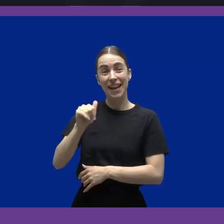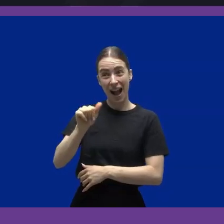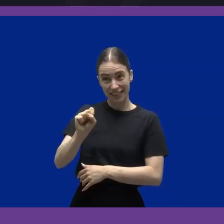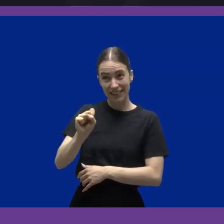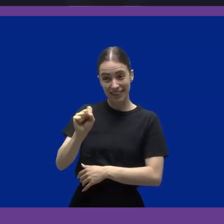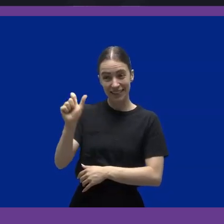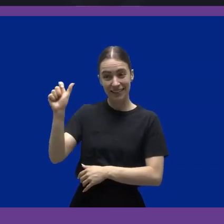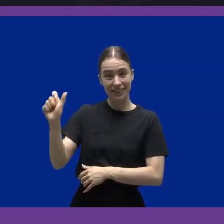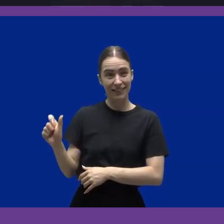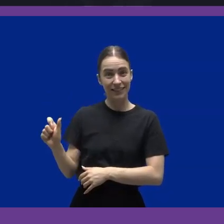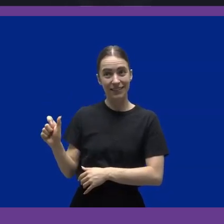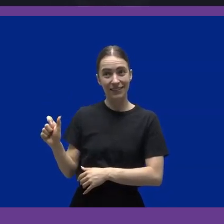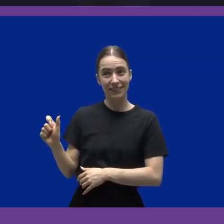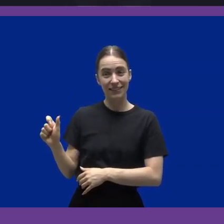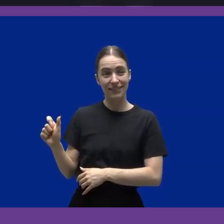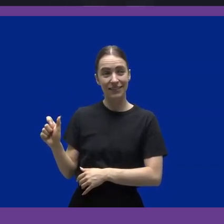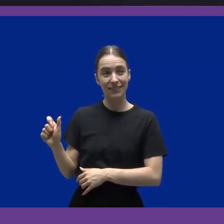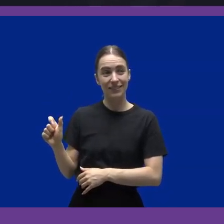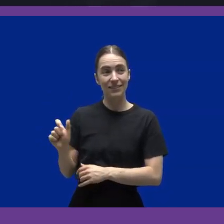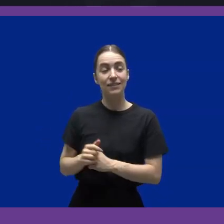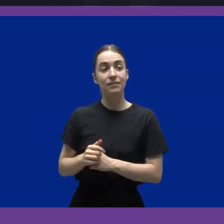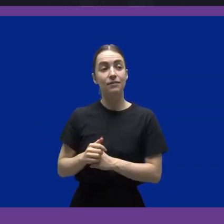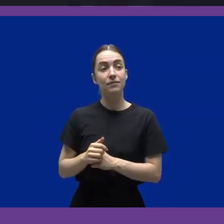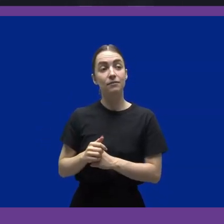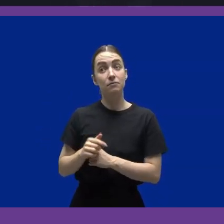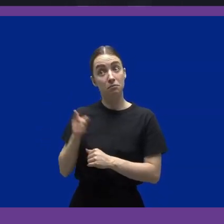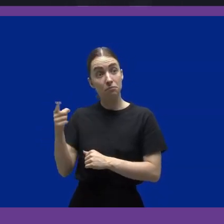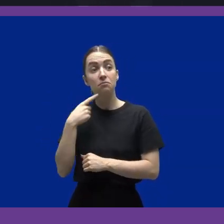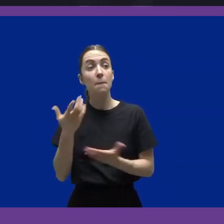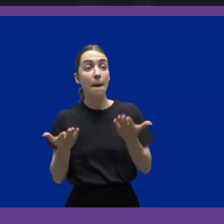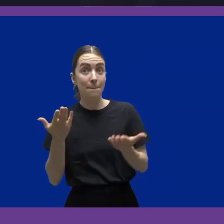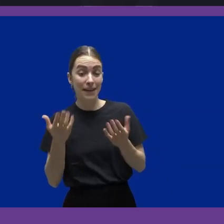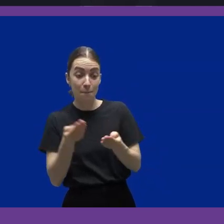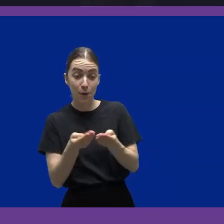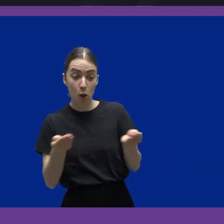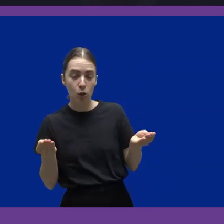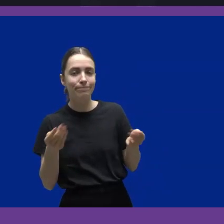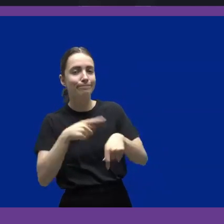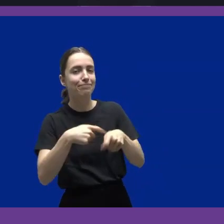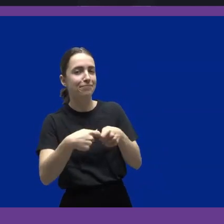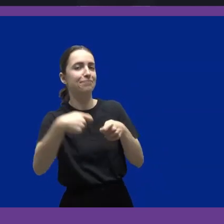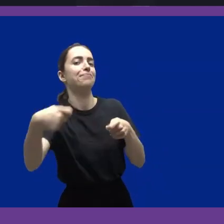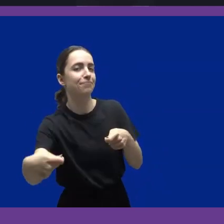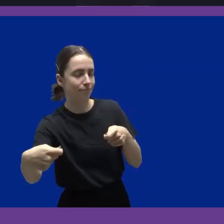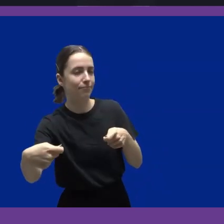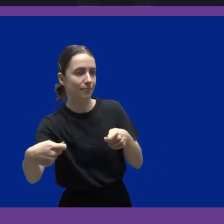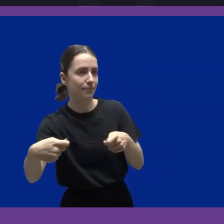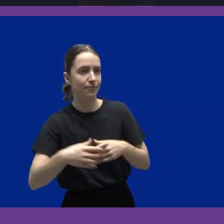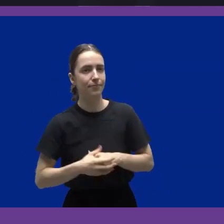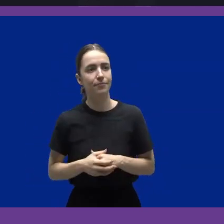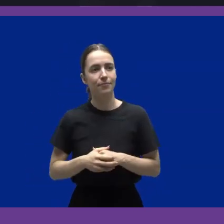could have some delay. If I have time, I go to the details later, but I will proceed with the other documents. Then